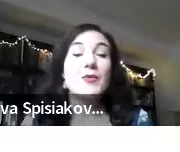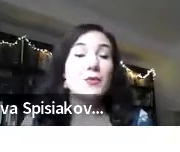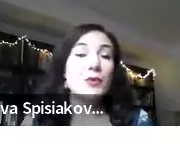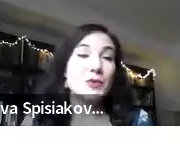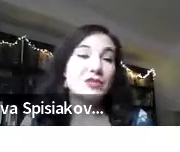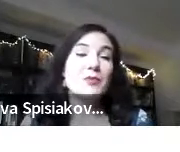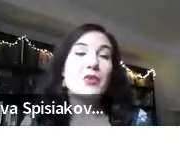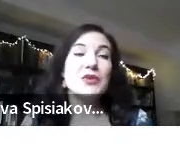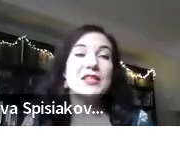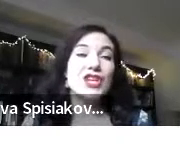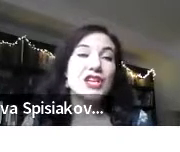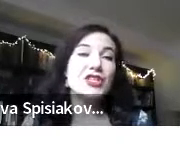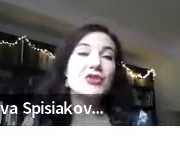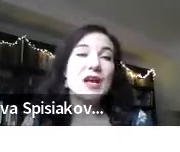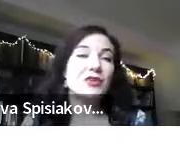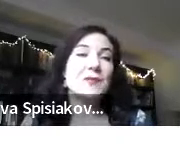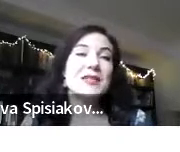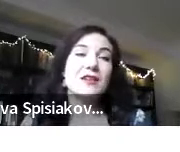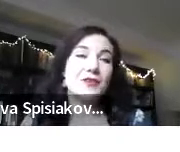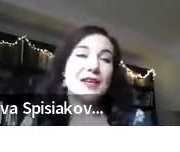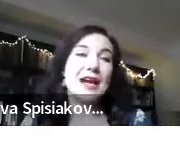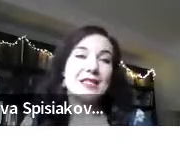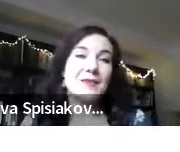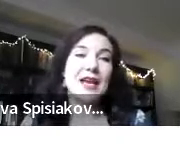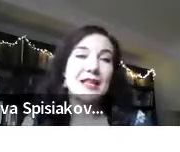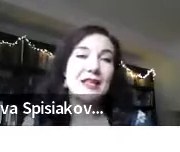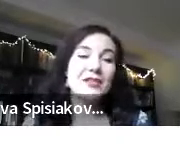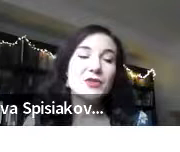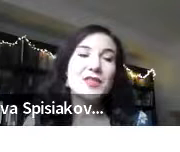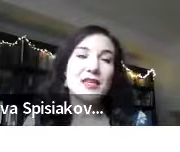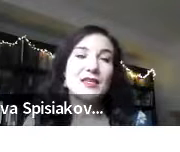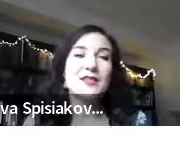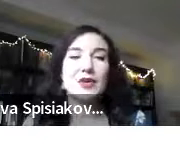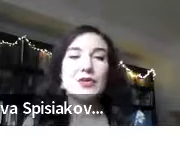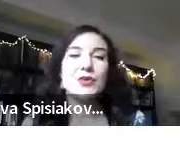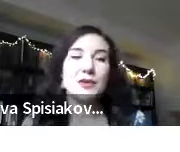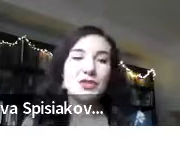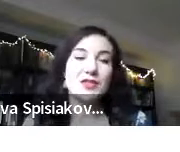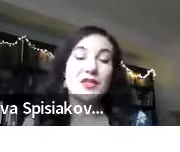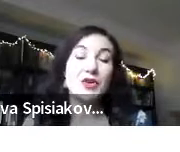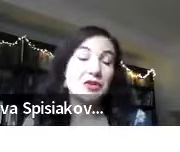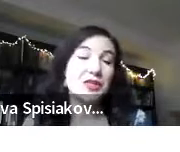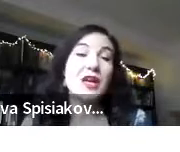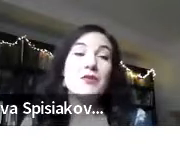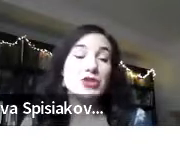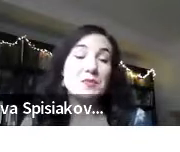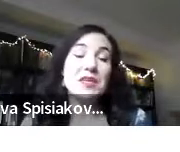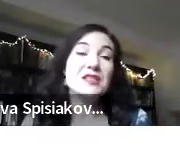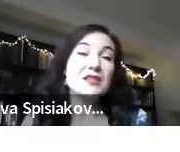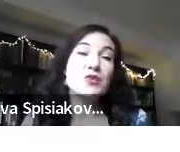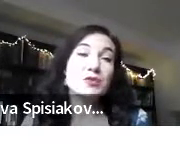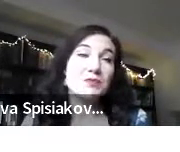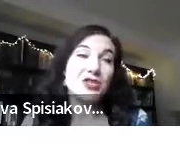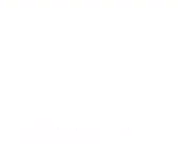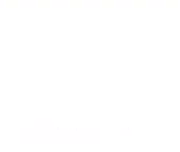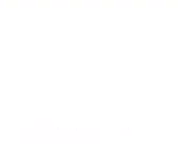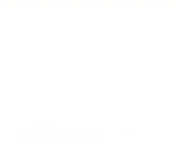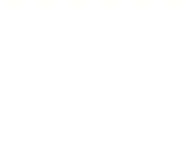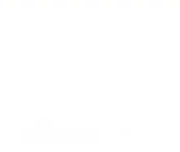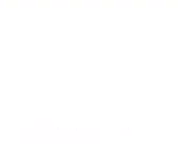journal, which is reporting changing to environmentally friendly asthma inhalers could sink CO2 emissions and costs, which to me is the